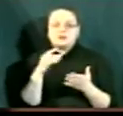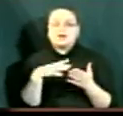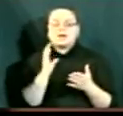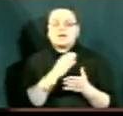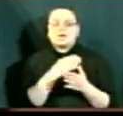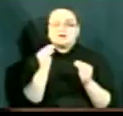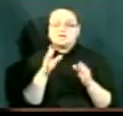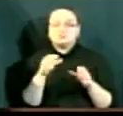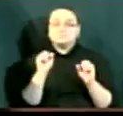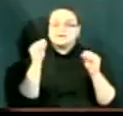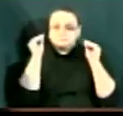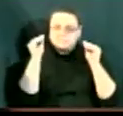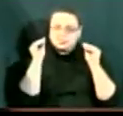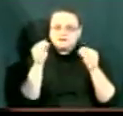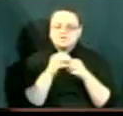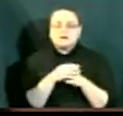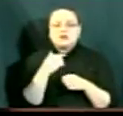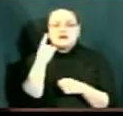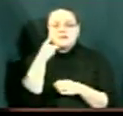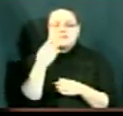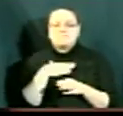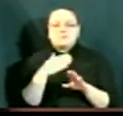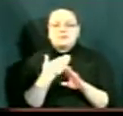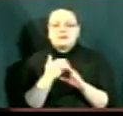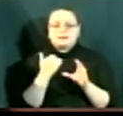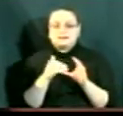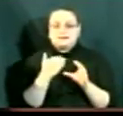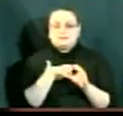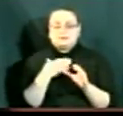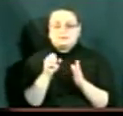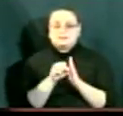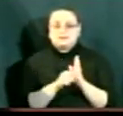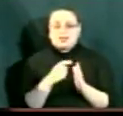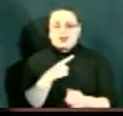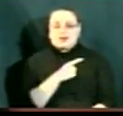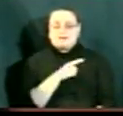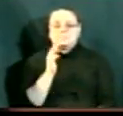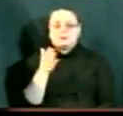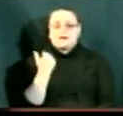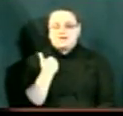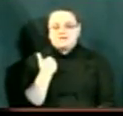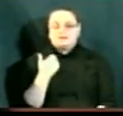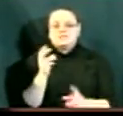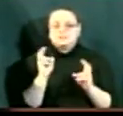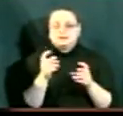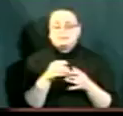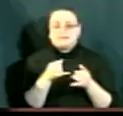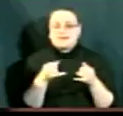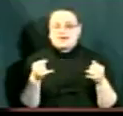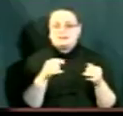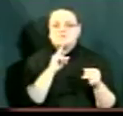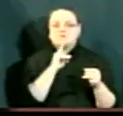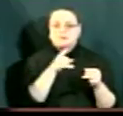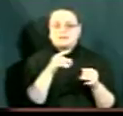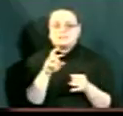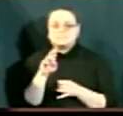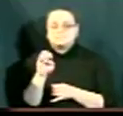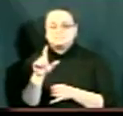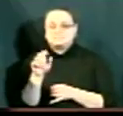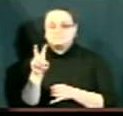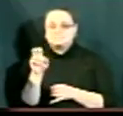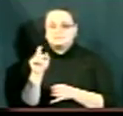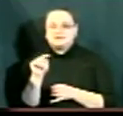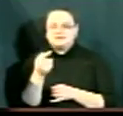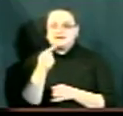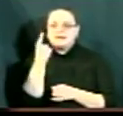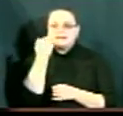teachers can teach. And I think my next email to my state legislators will have the subject line of realistic and relevant. I think those